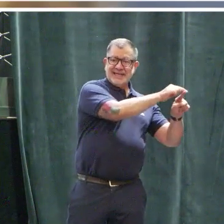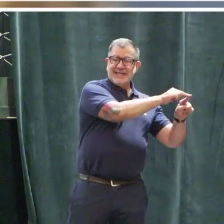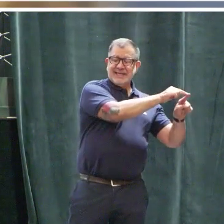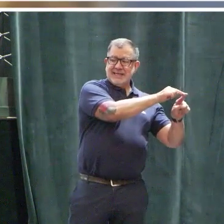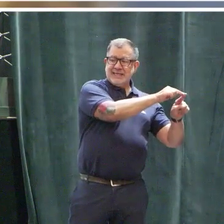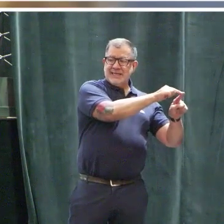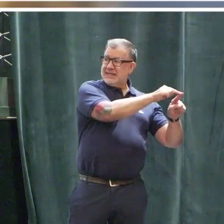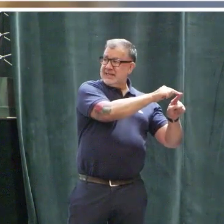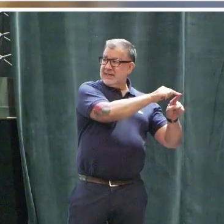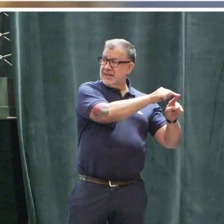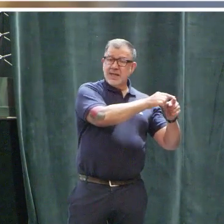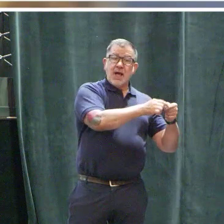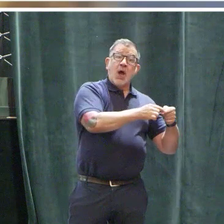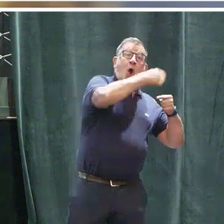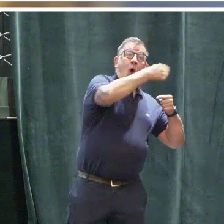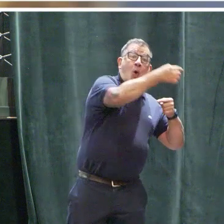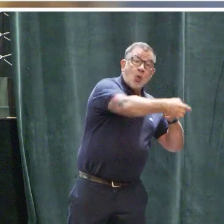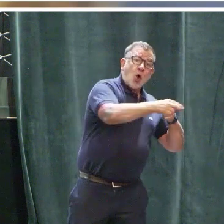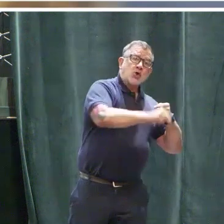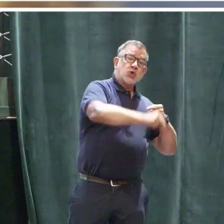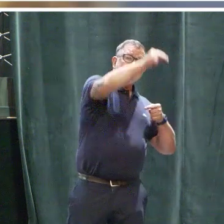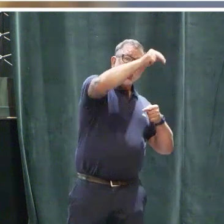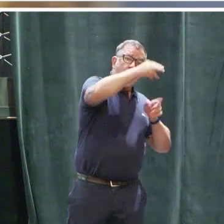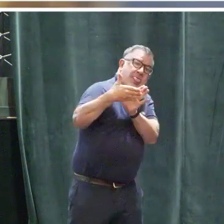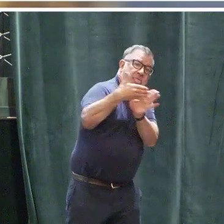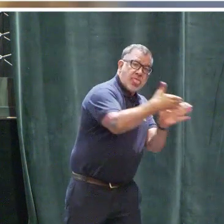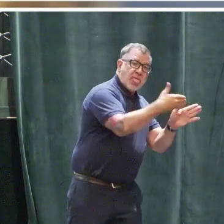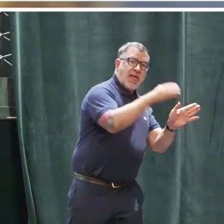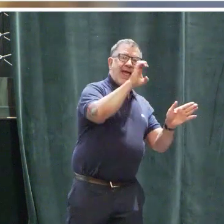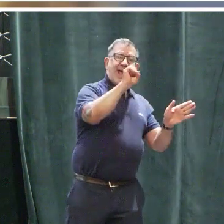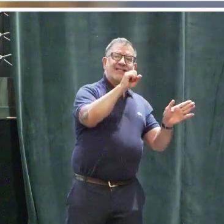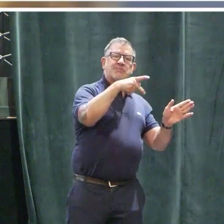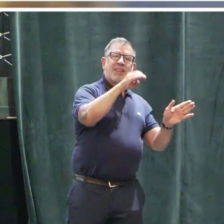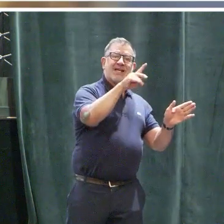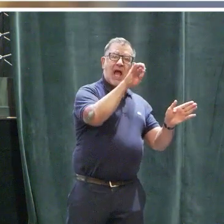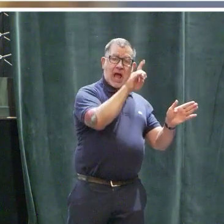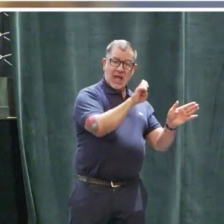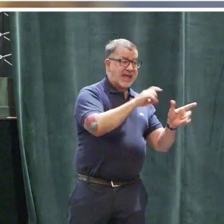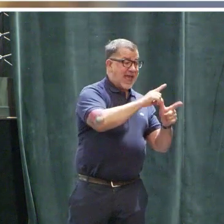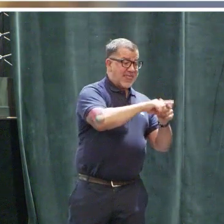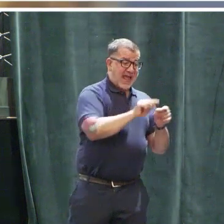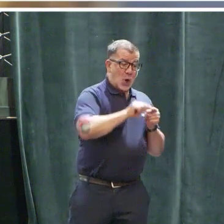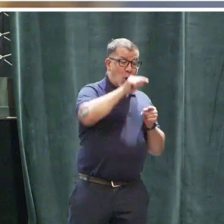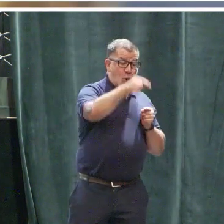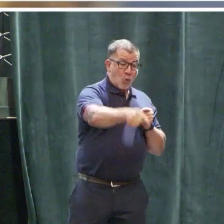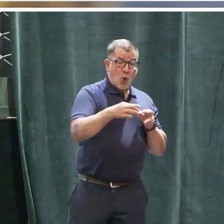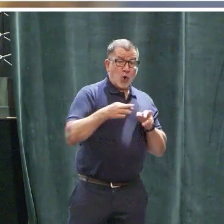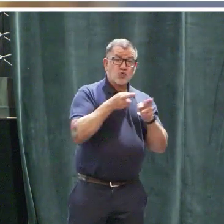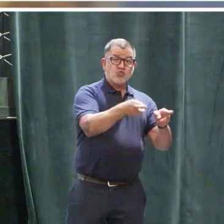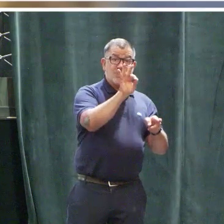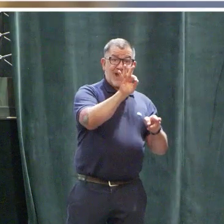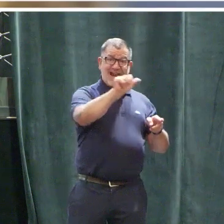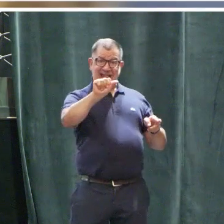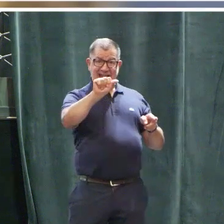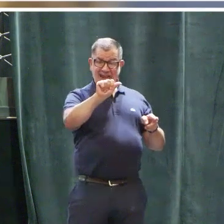across the North Esplanade, and then extends across Route 9A,